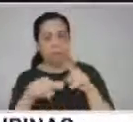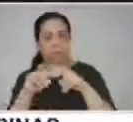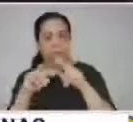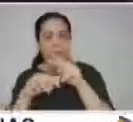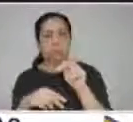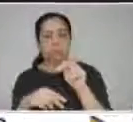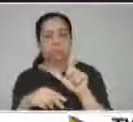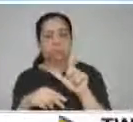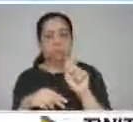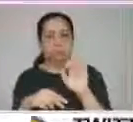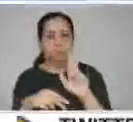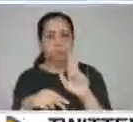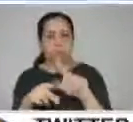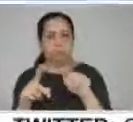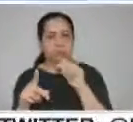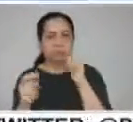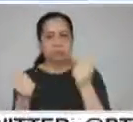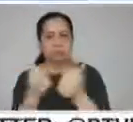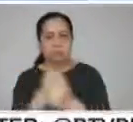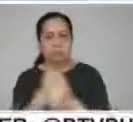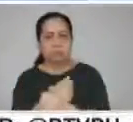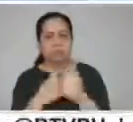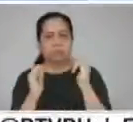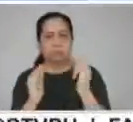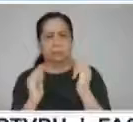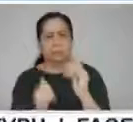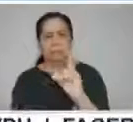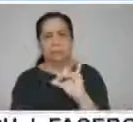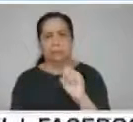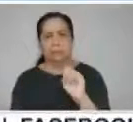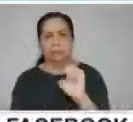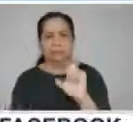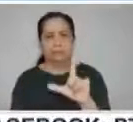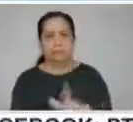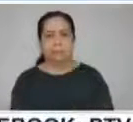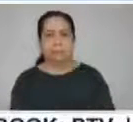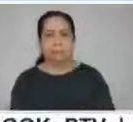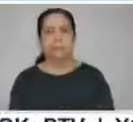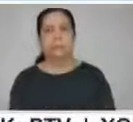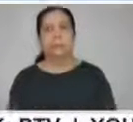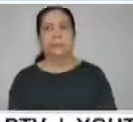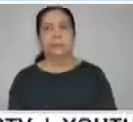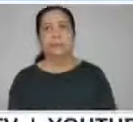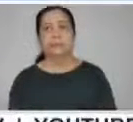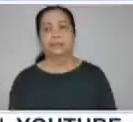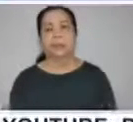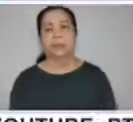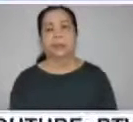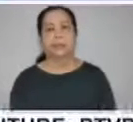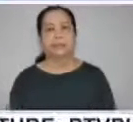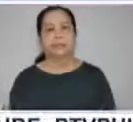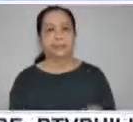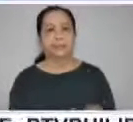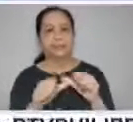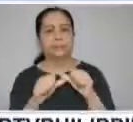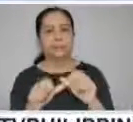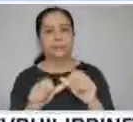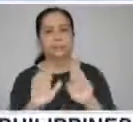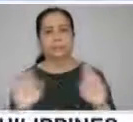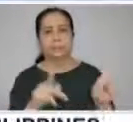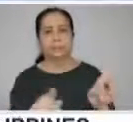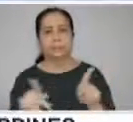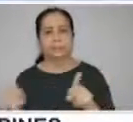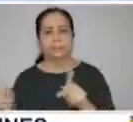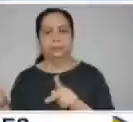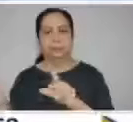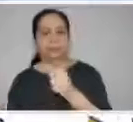na prioridad sa bakuna. Now for the phase 1, yung frontline health workers. Second phase are the indigent